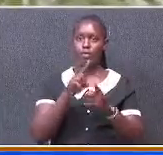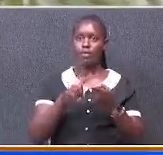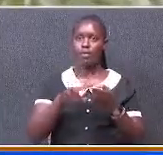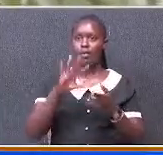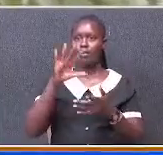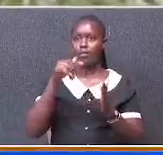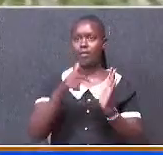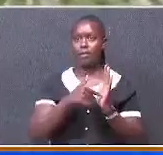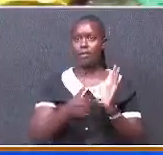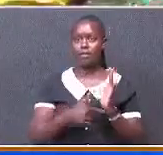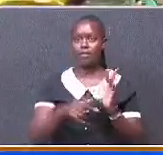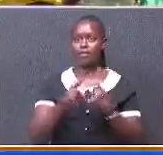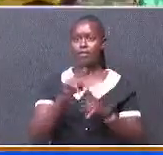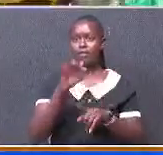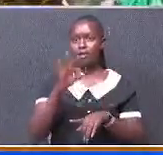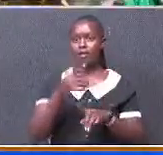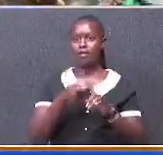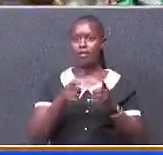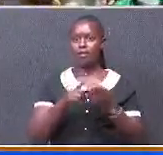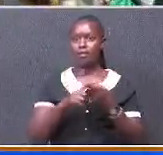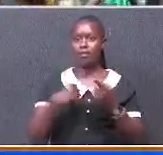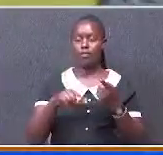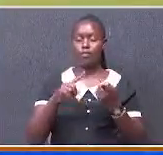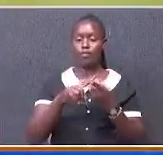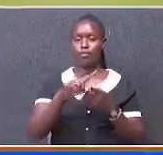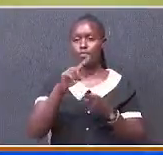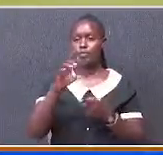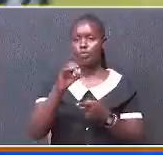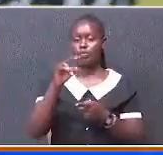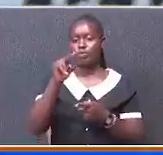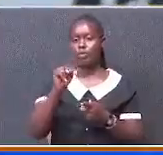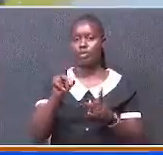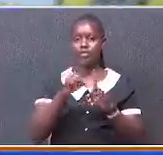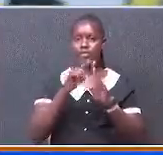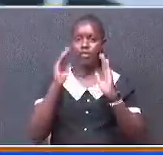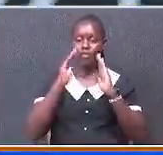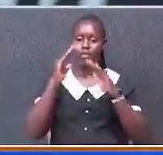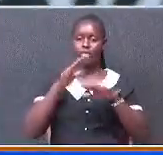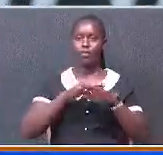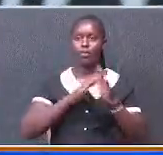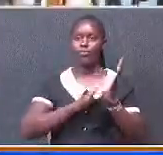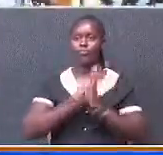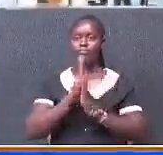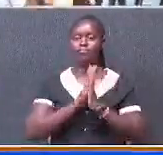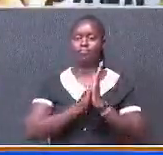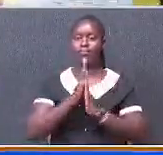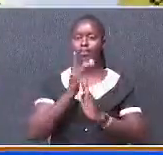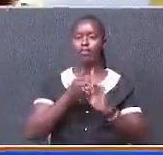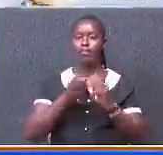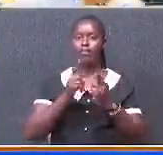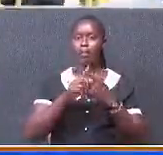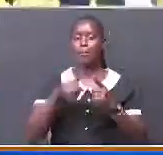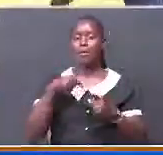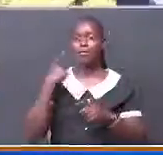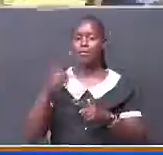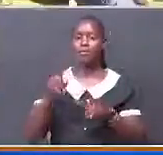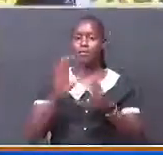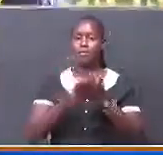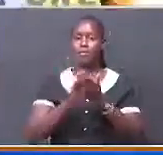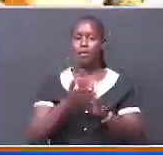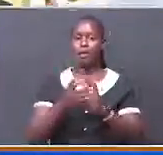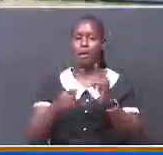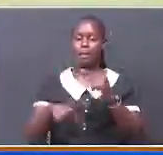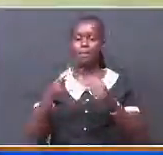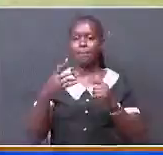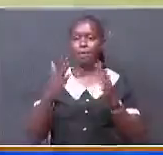points, only 3 points from the relegation zone, and will be looking to use the motivation from their home fans in order to emerge victorious.